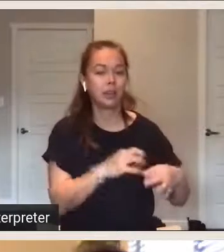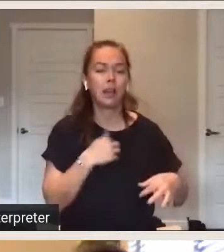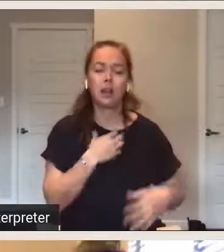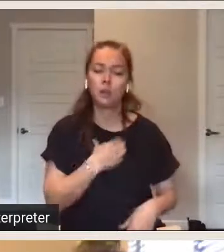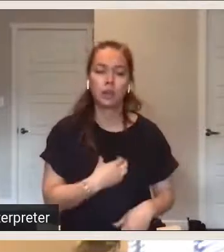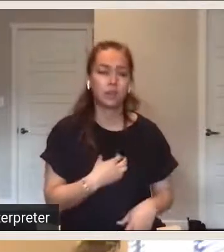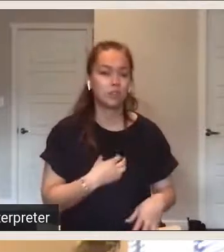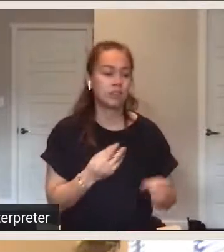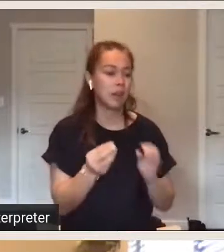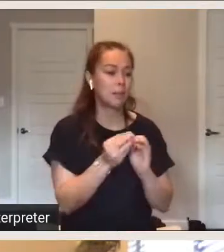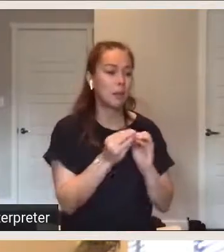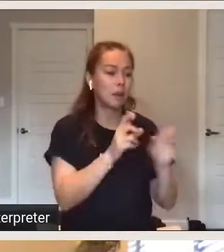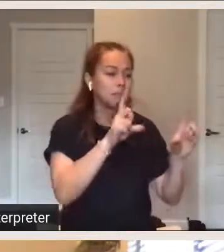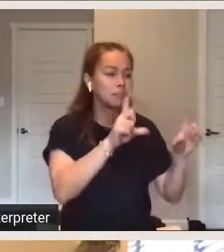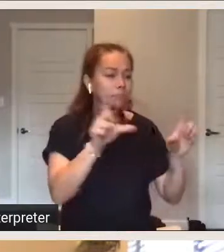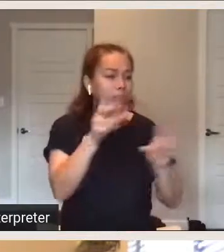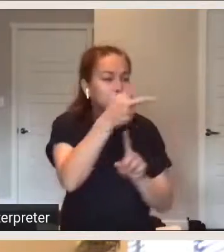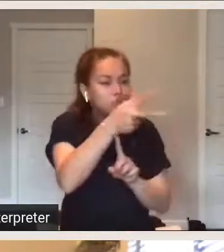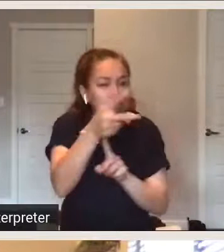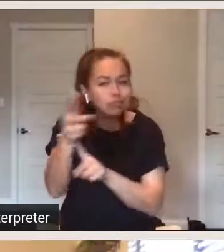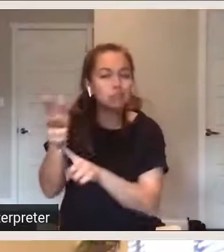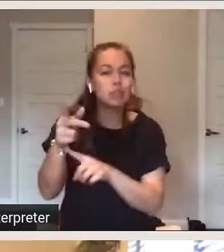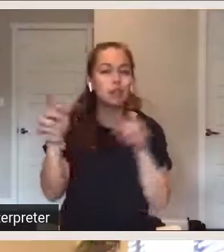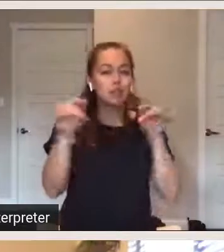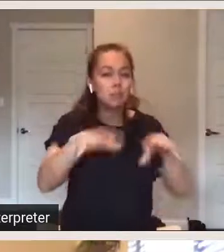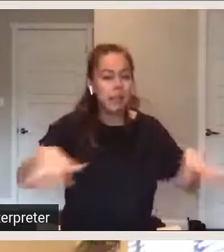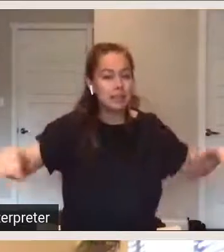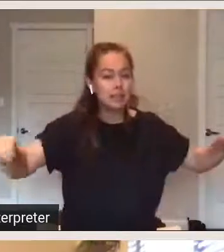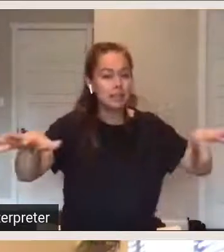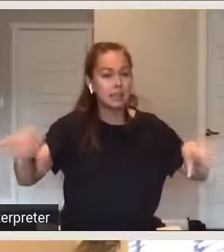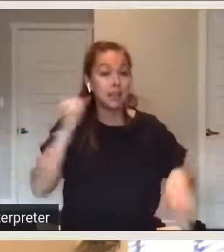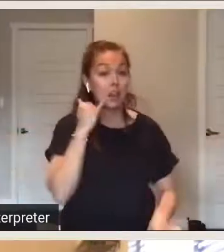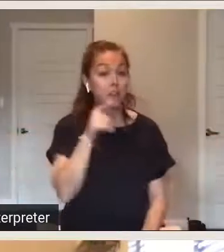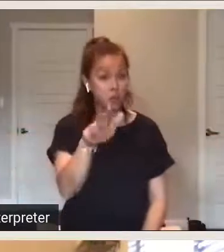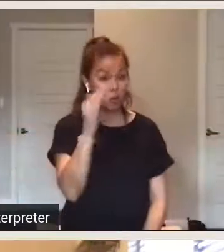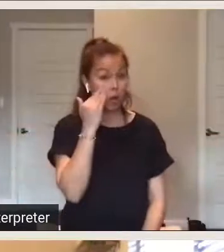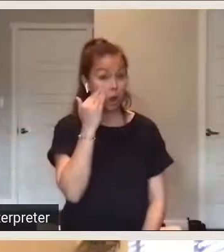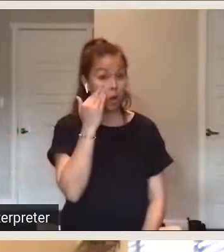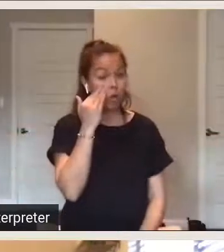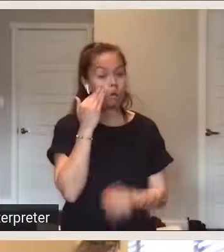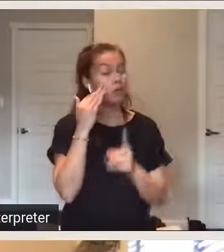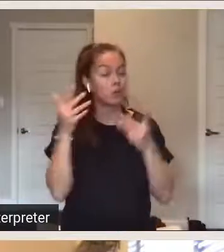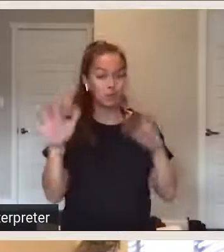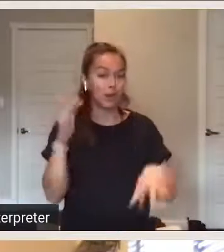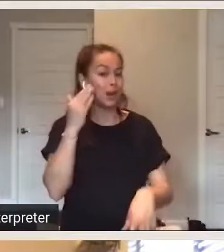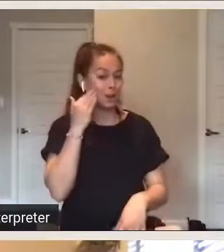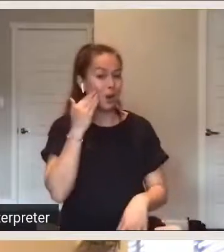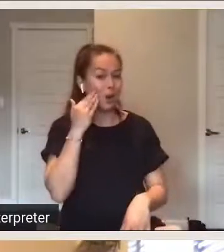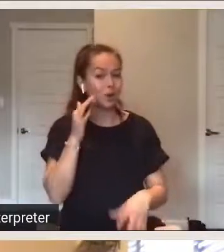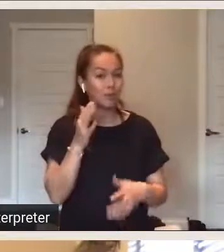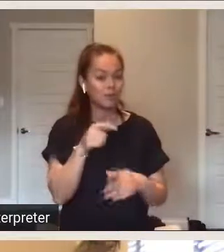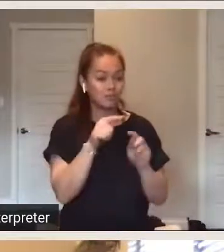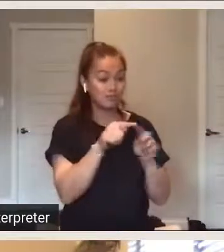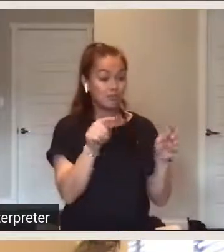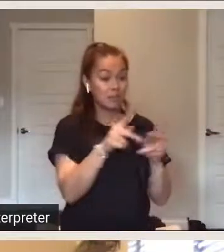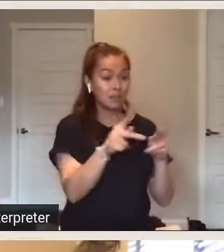of the spaces, but if you know, you know, and you know that all of these places are really true to